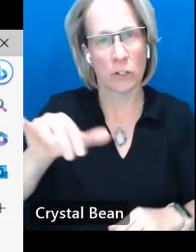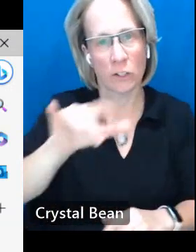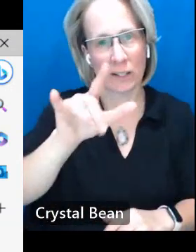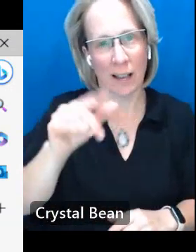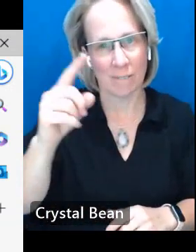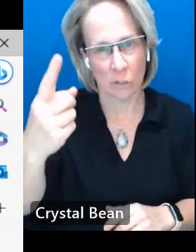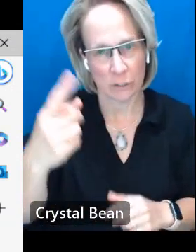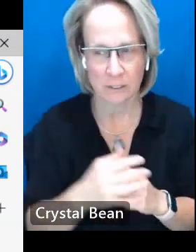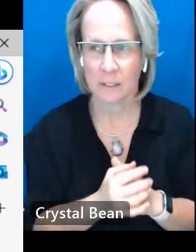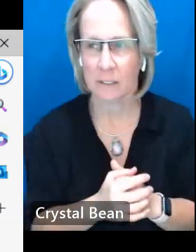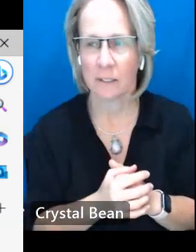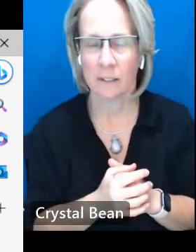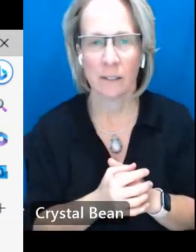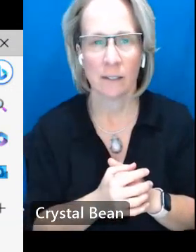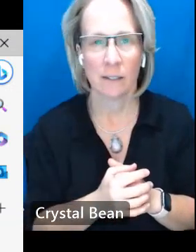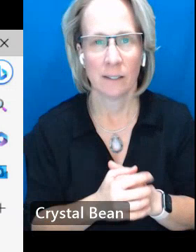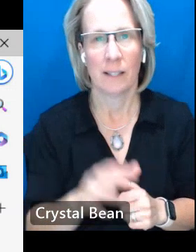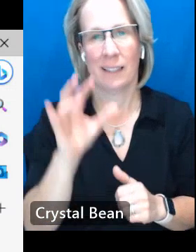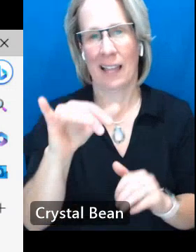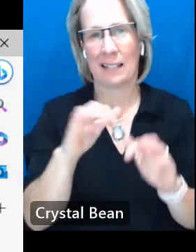that's how I can review existing journals.